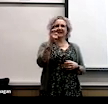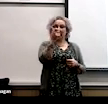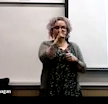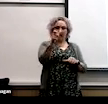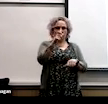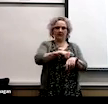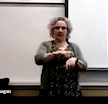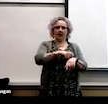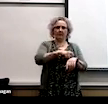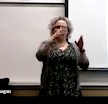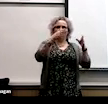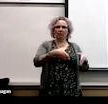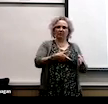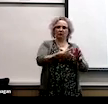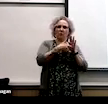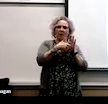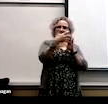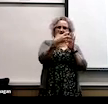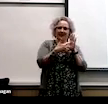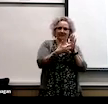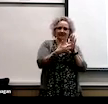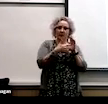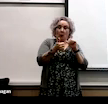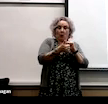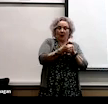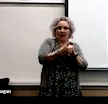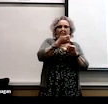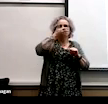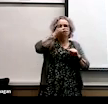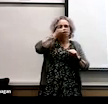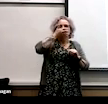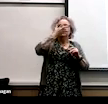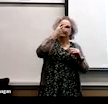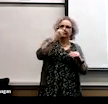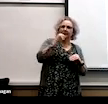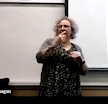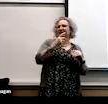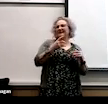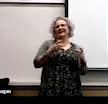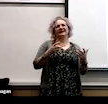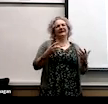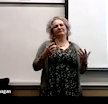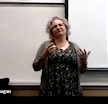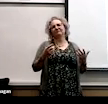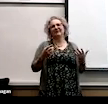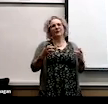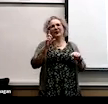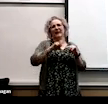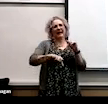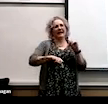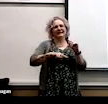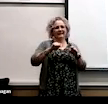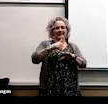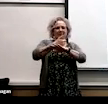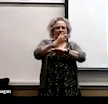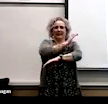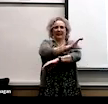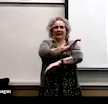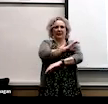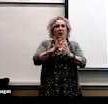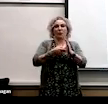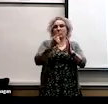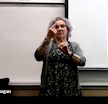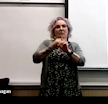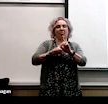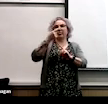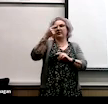mineral density, you know, we're gonna have those on Tuesdays every other month because there's just not enough of them, right? But I think that in